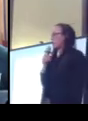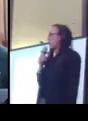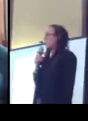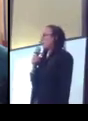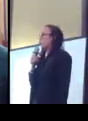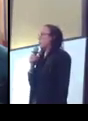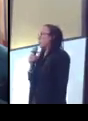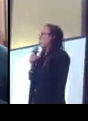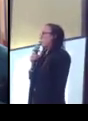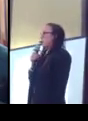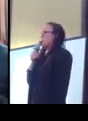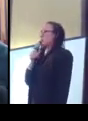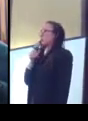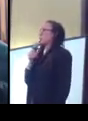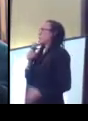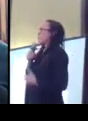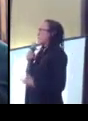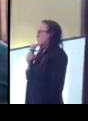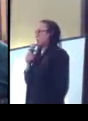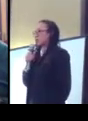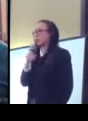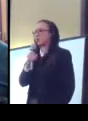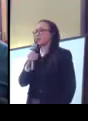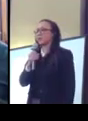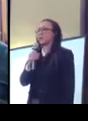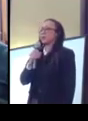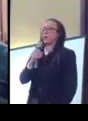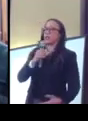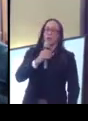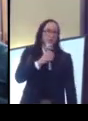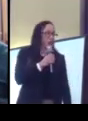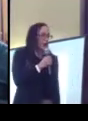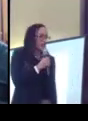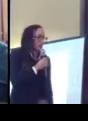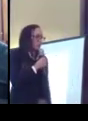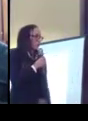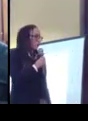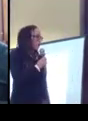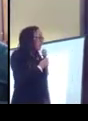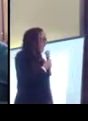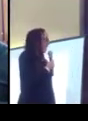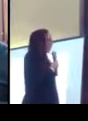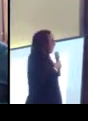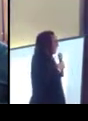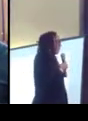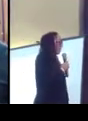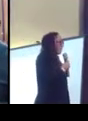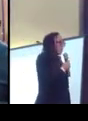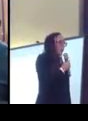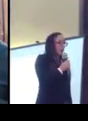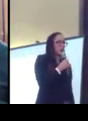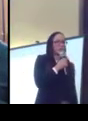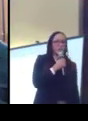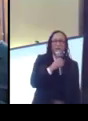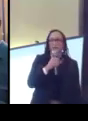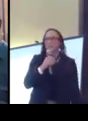high quality of life. So we first wanted to start this process by expressing gratitude for the time,